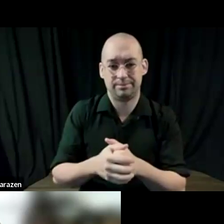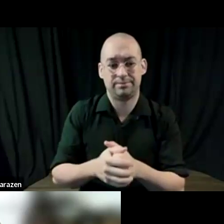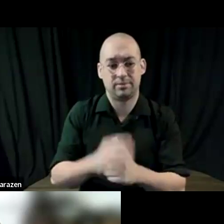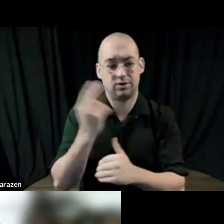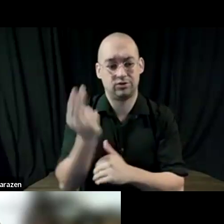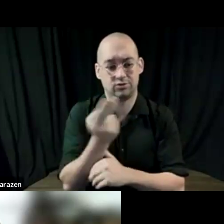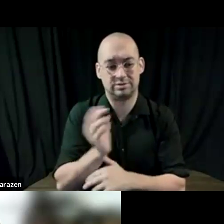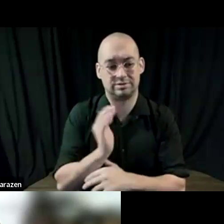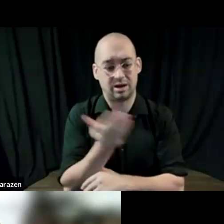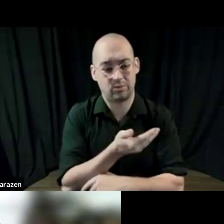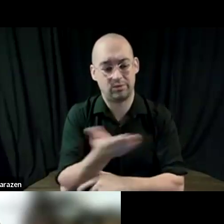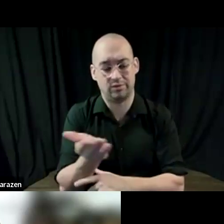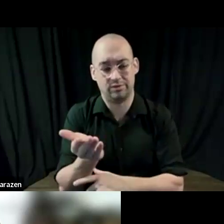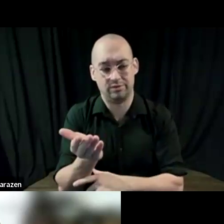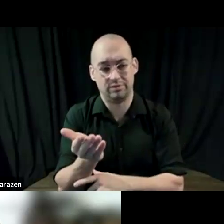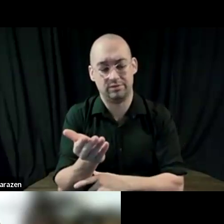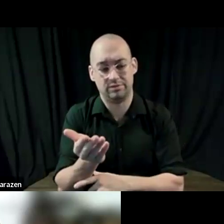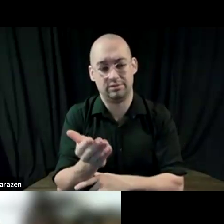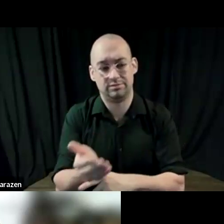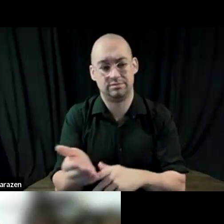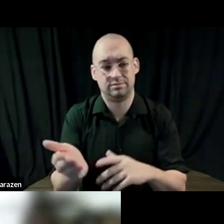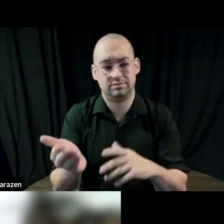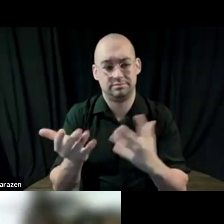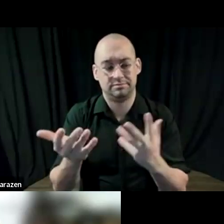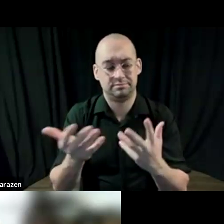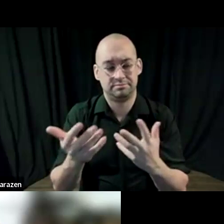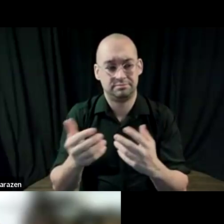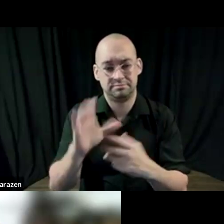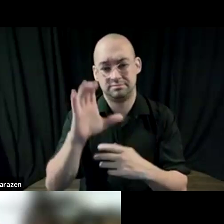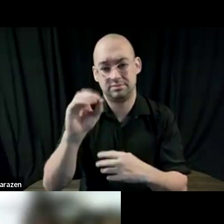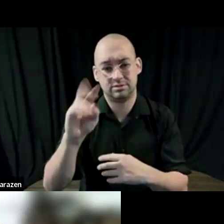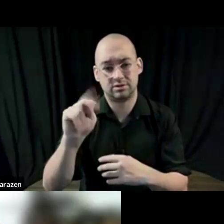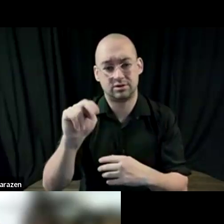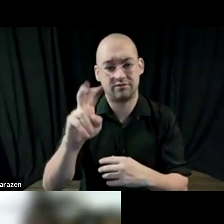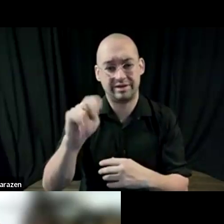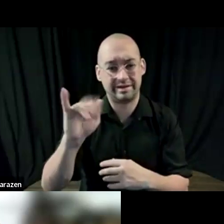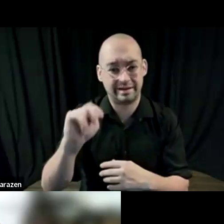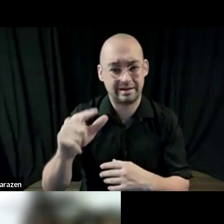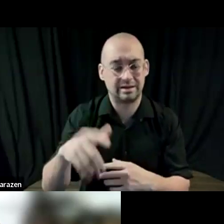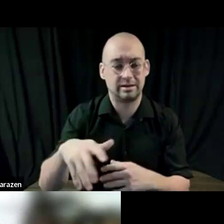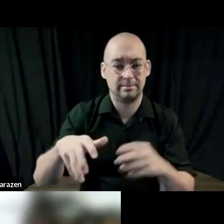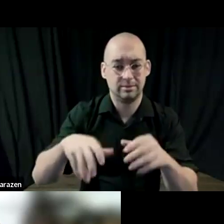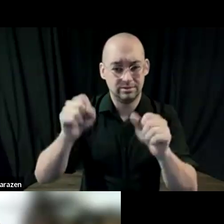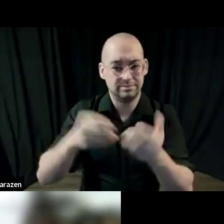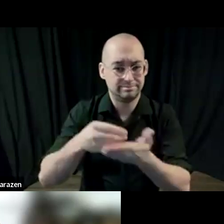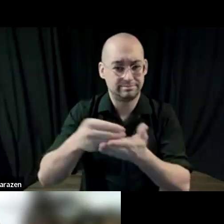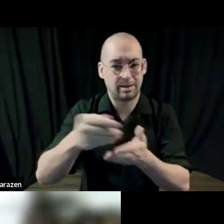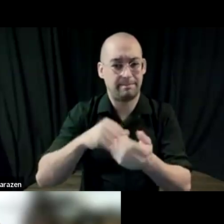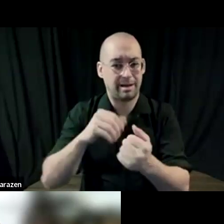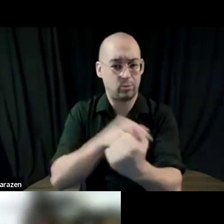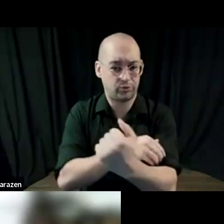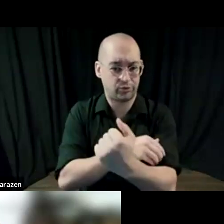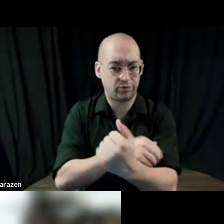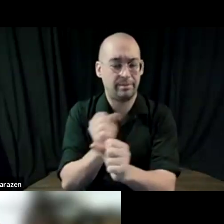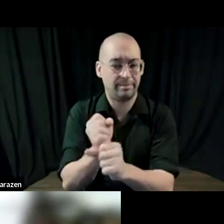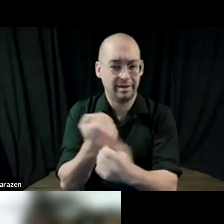our, either convening or procurement or purchasing power to make things easier to